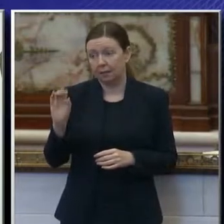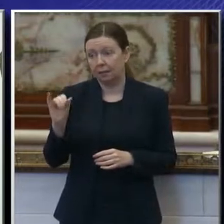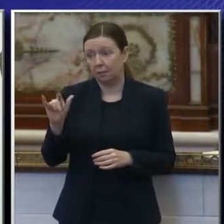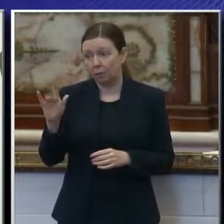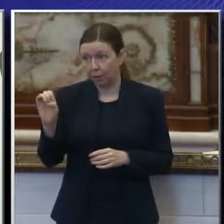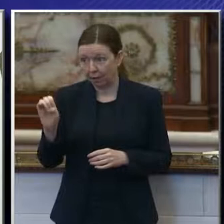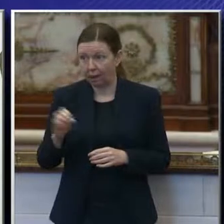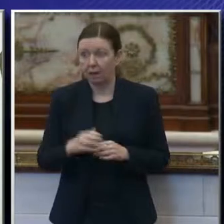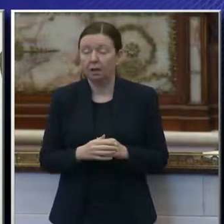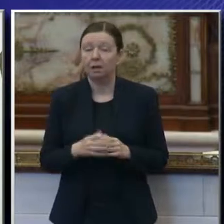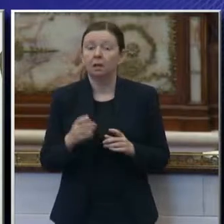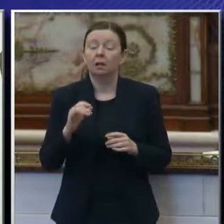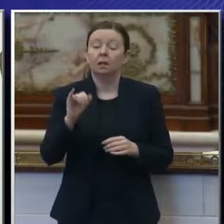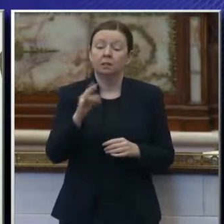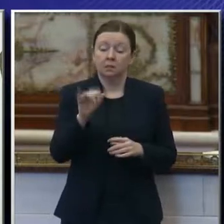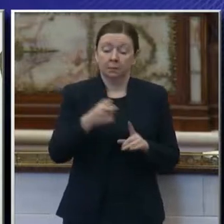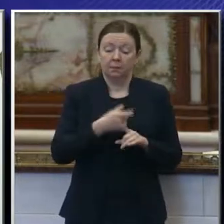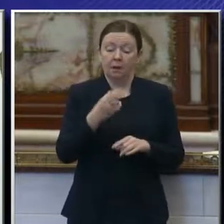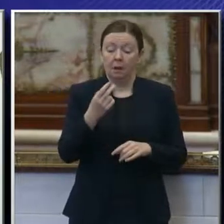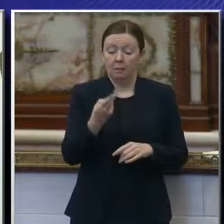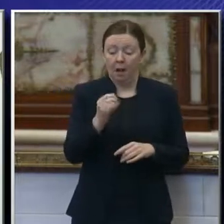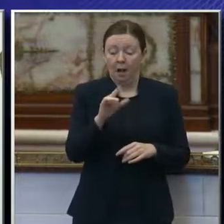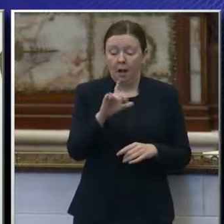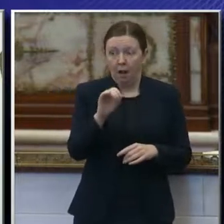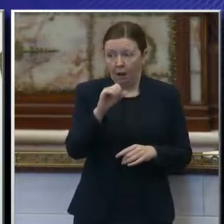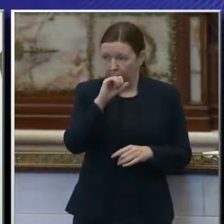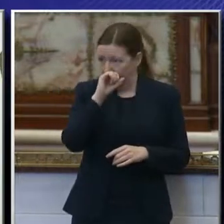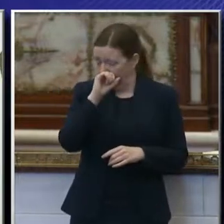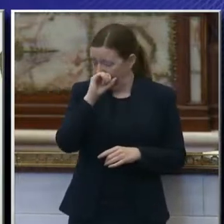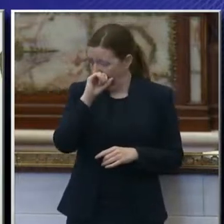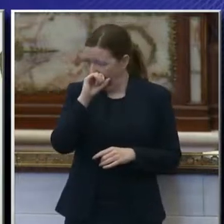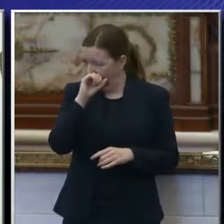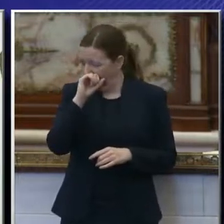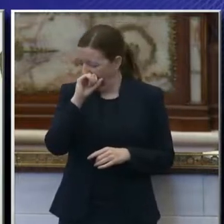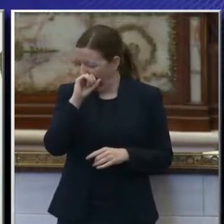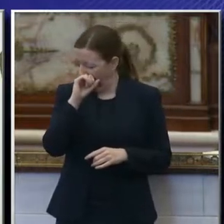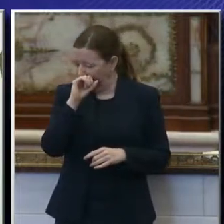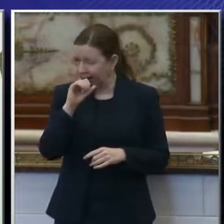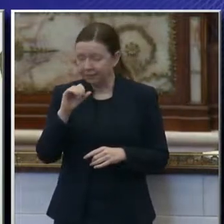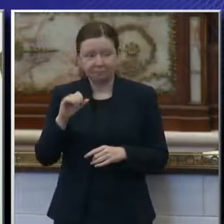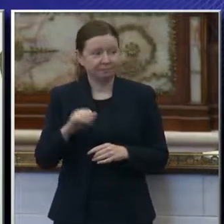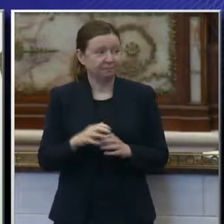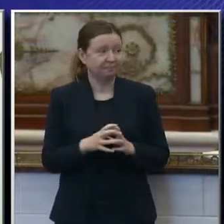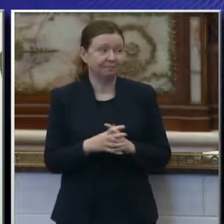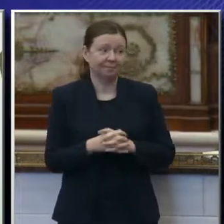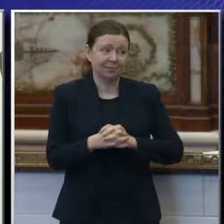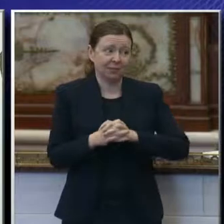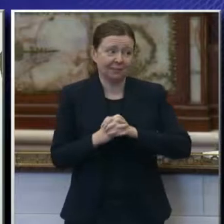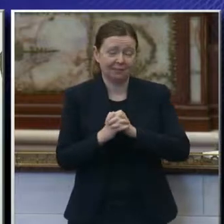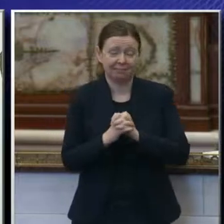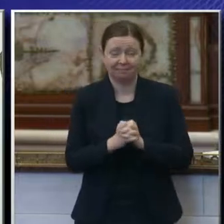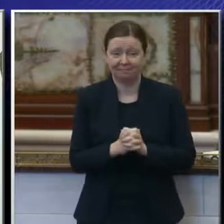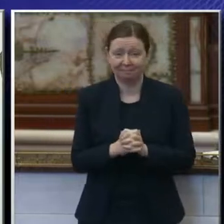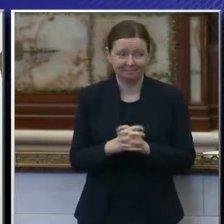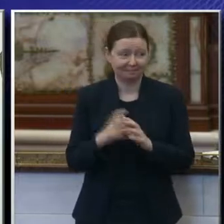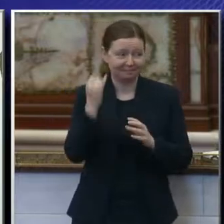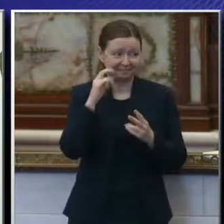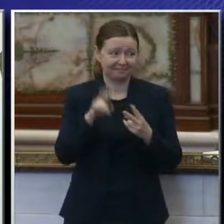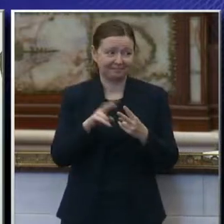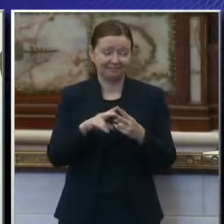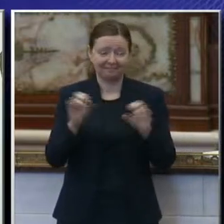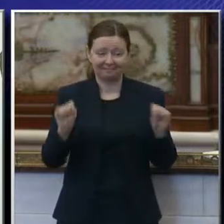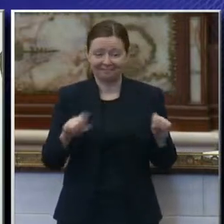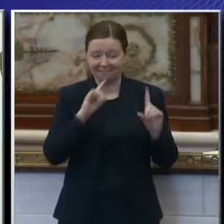from Hilco and Kevin Boyle from Stradley Ronan are on the call. If either of you could answer